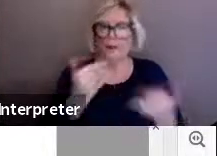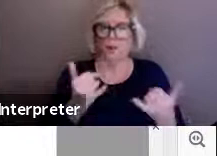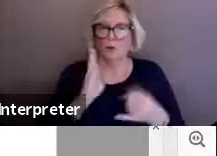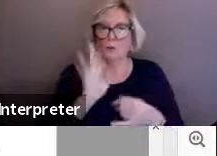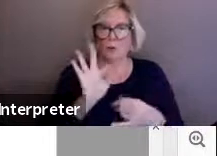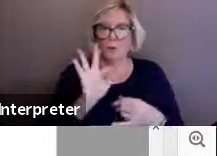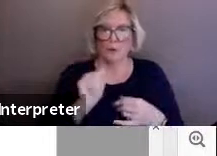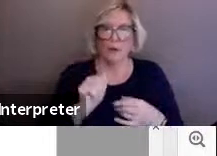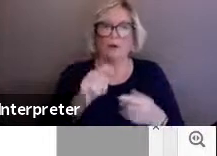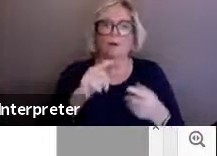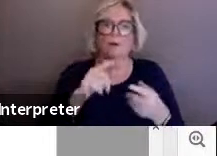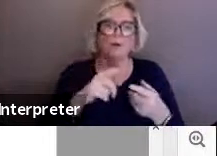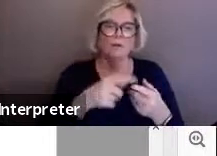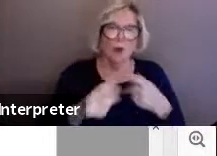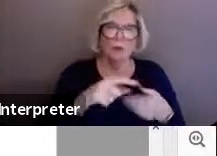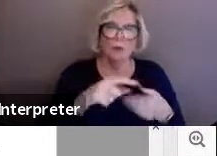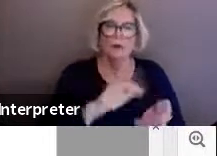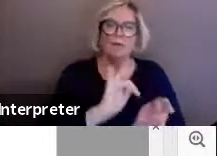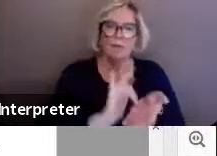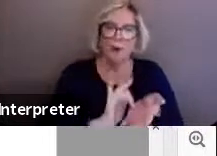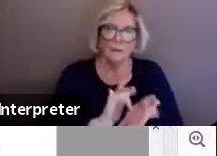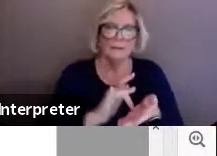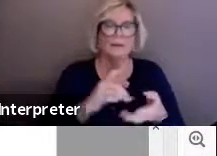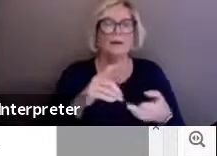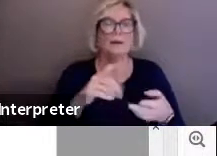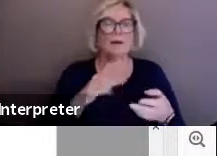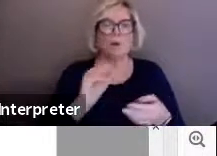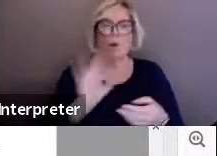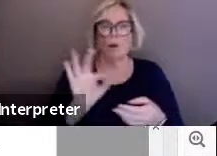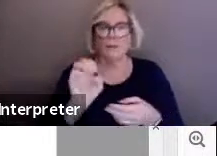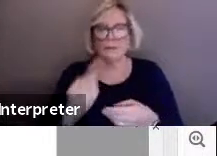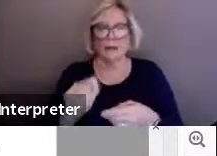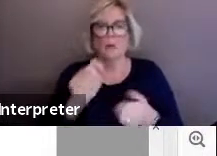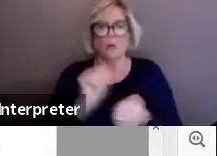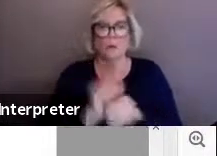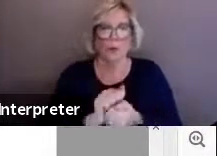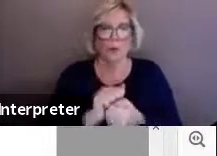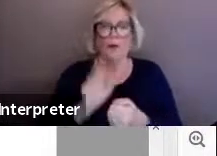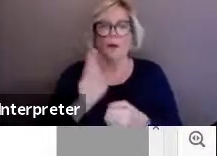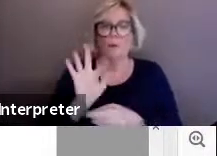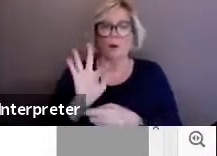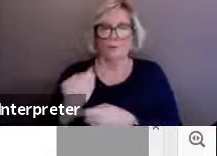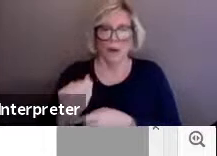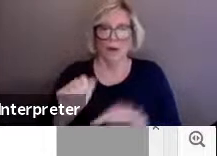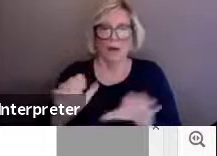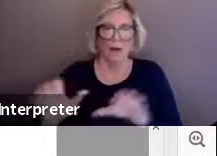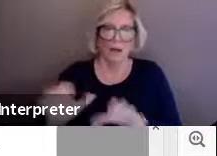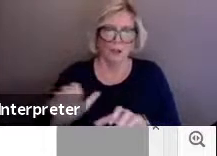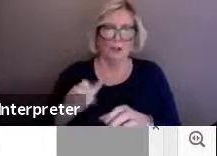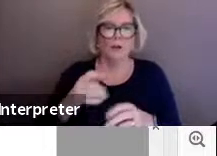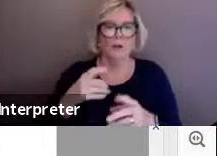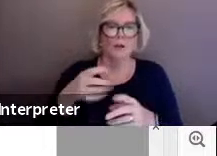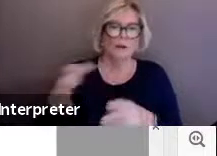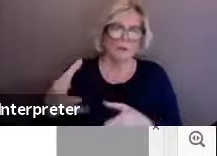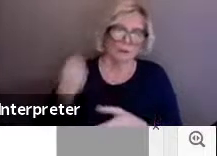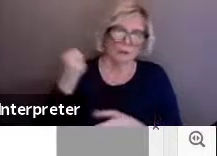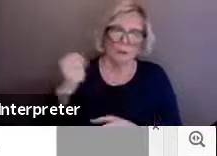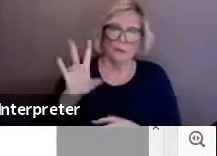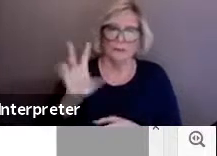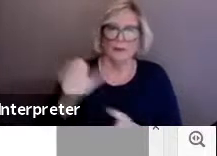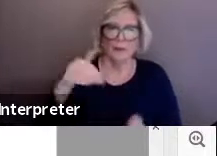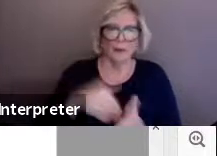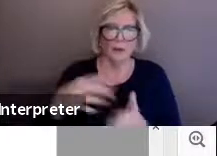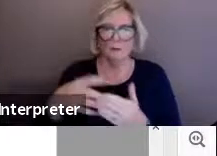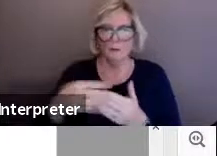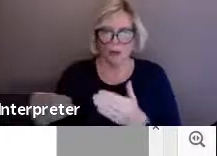of Pharmacy's fund balance, and then to offset that with a BRFA action to use $700,000 in fund balance transfers, also